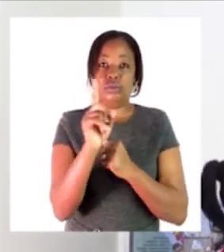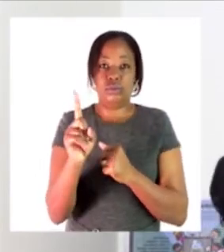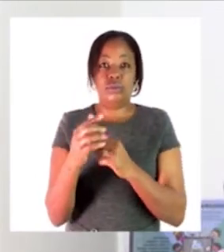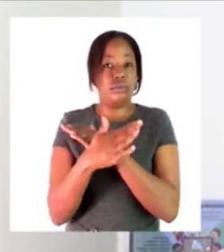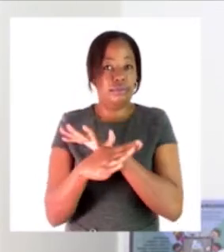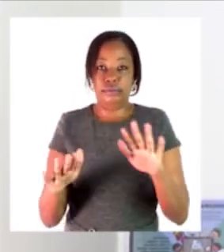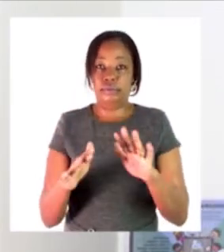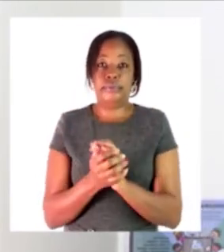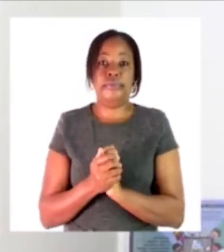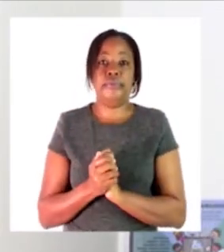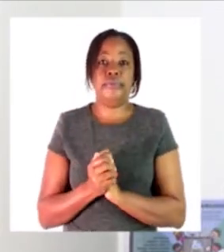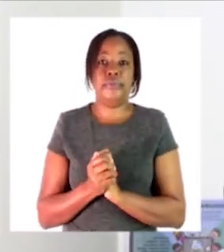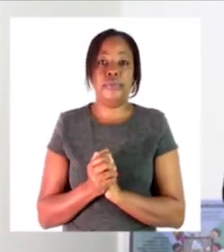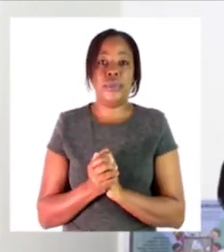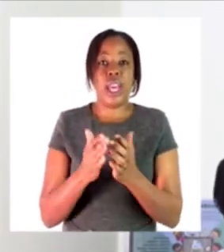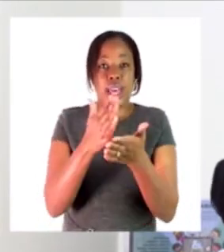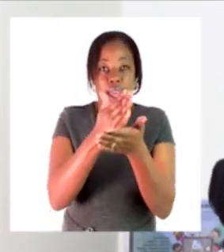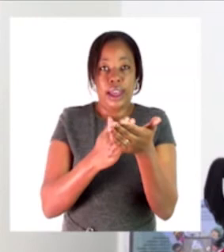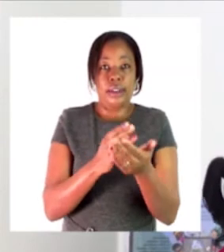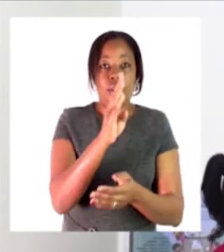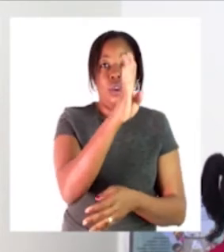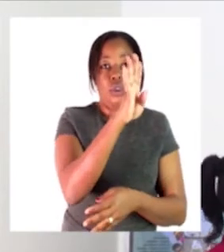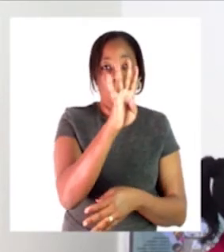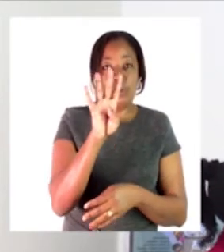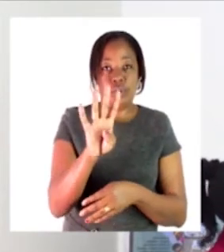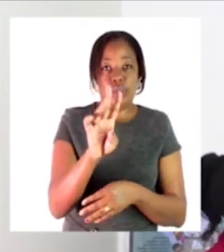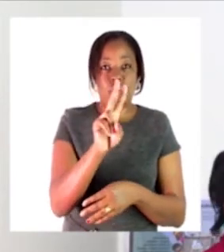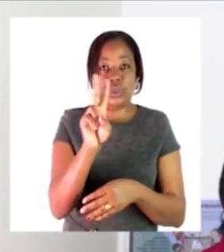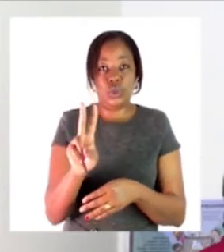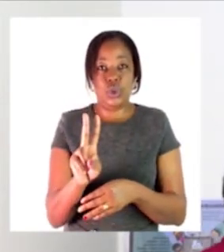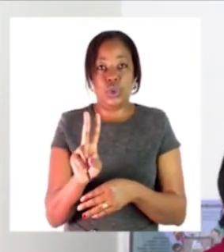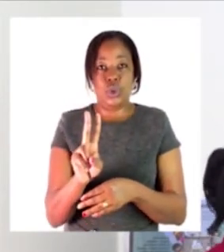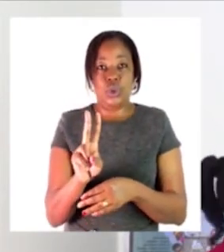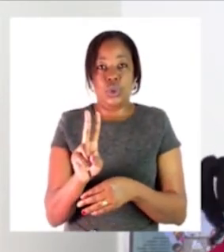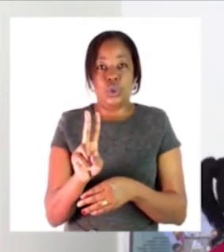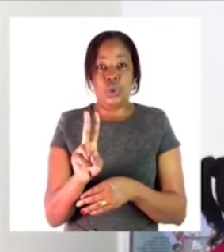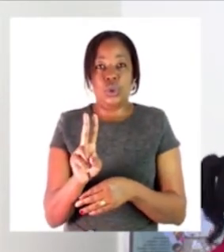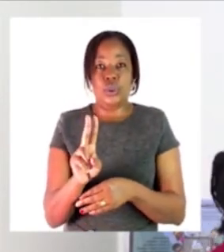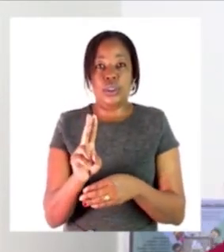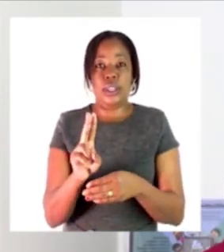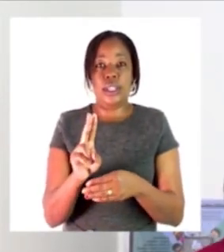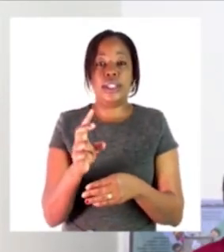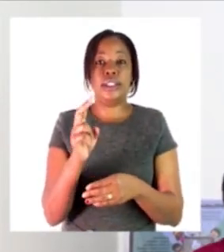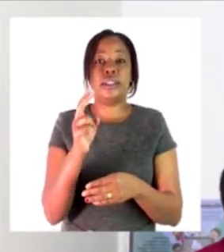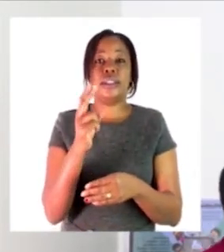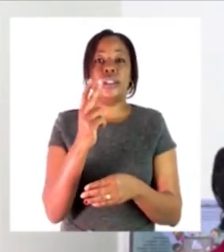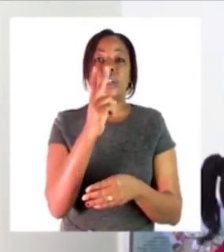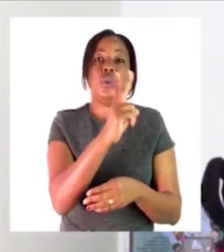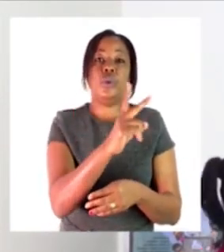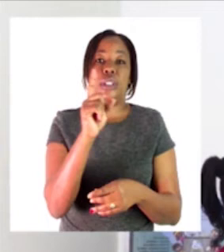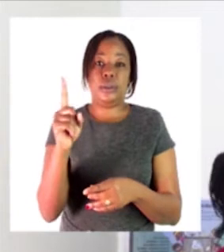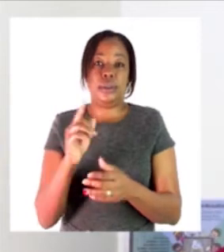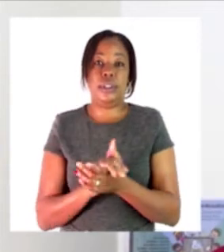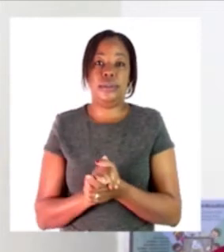of 42 is 21. There is nothing left out. Are we together? Okay, so